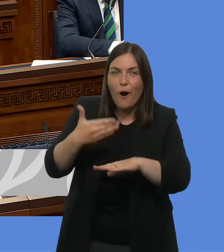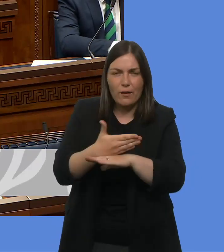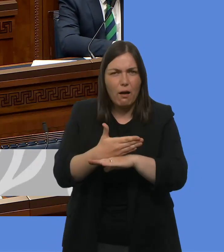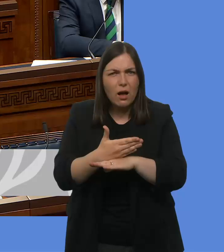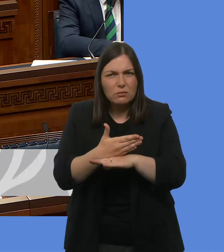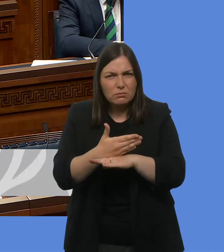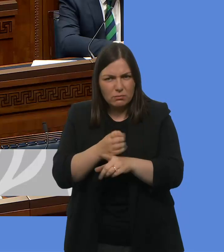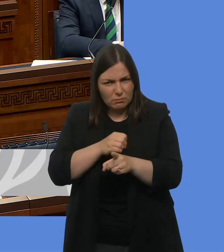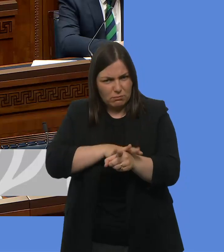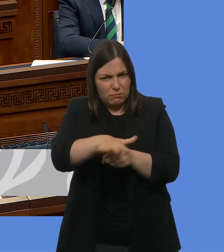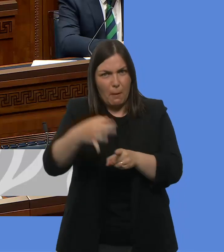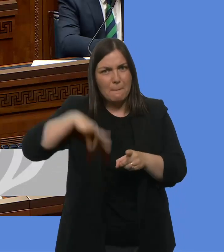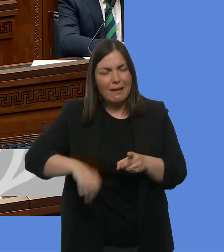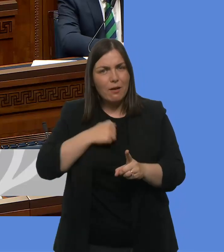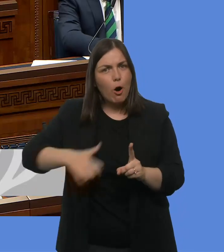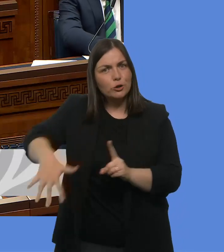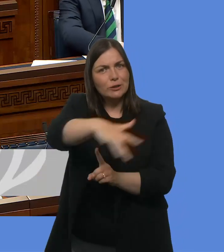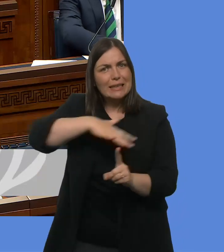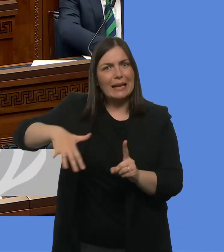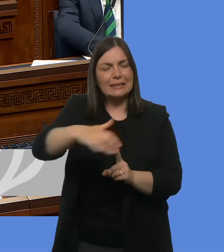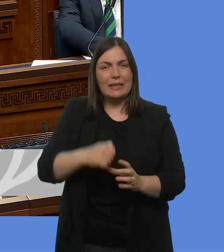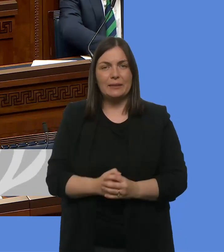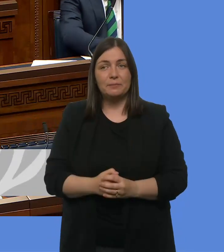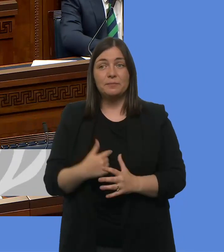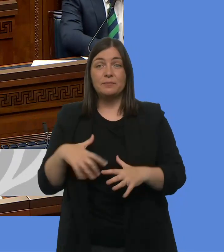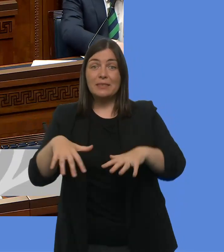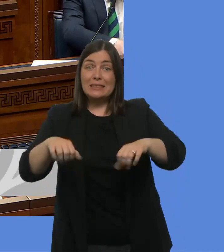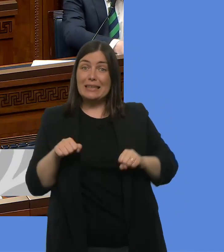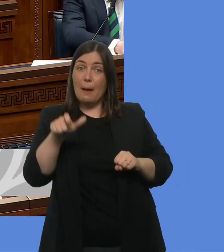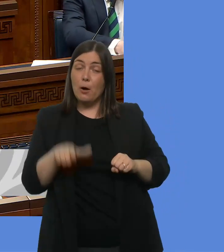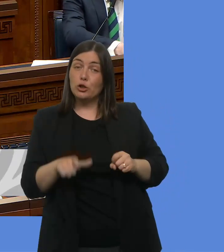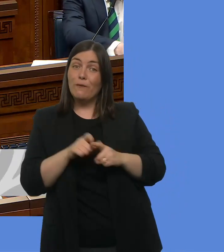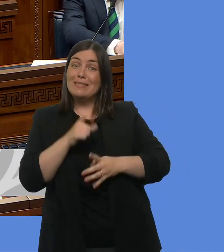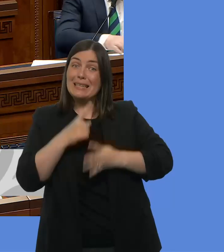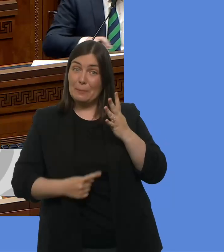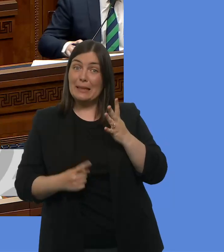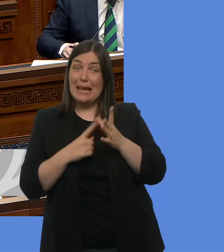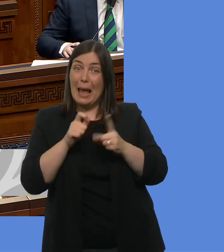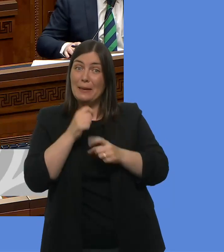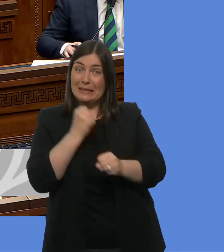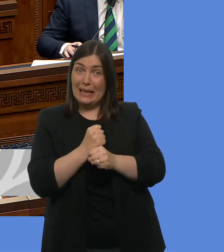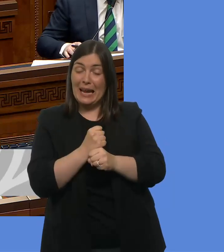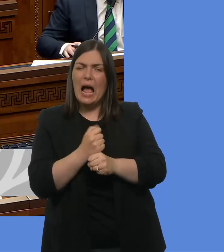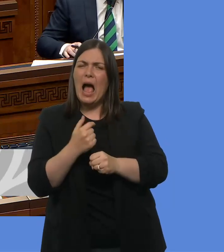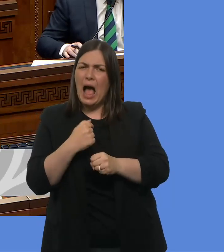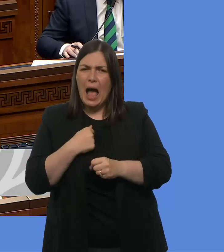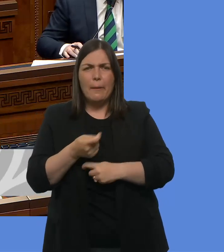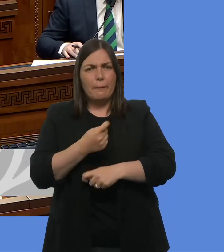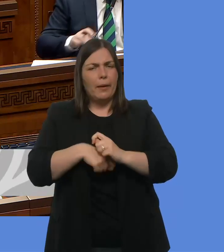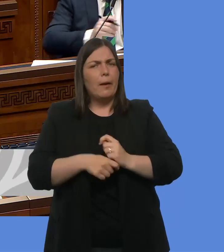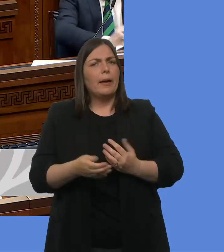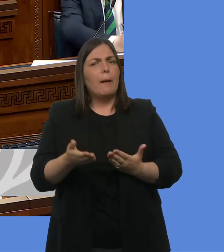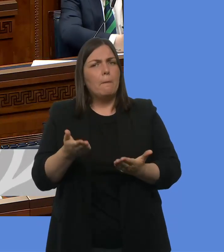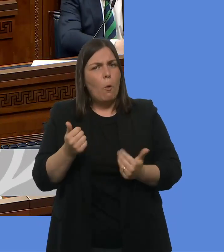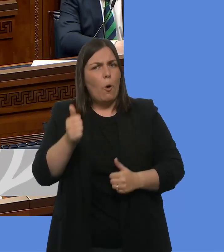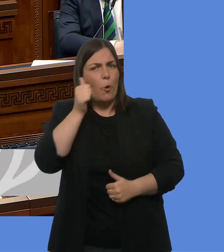point, as the chairperson of the Disability APG, I'm becoming more and more acutely aware of the regrettable